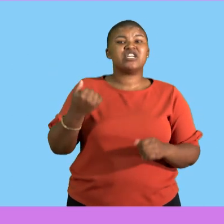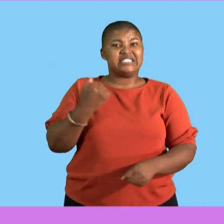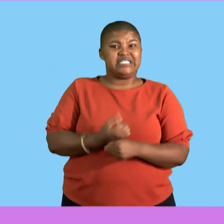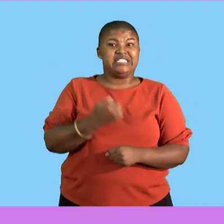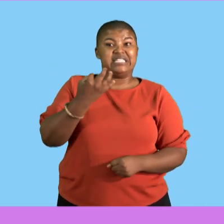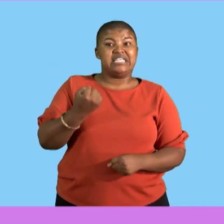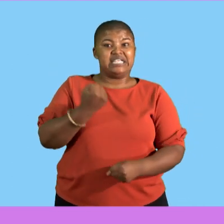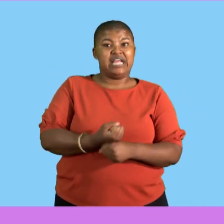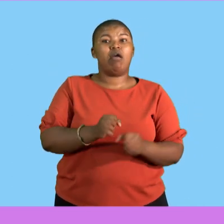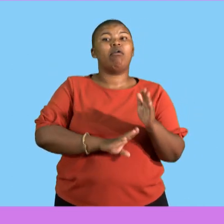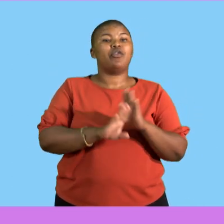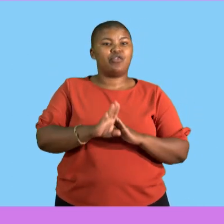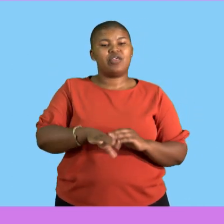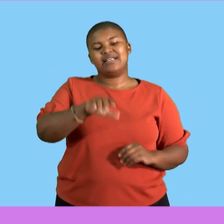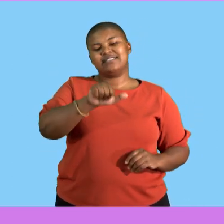has been